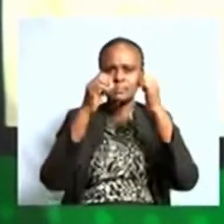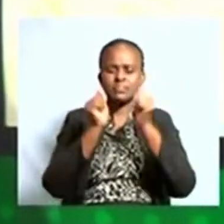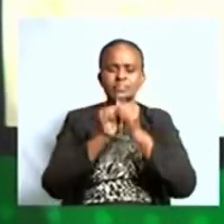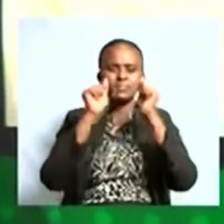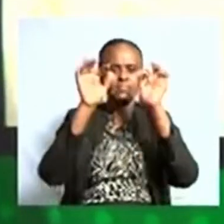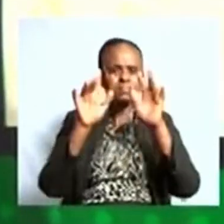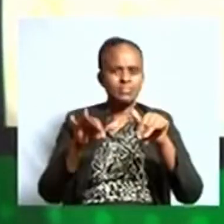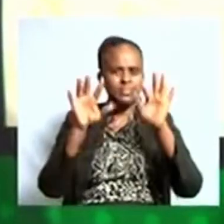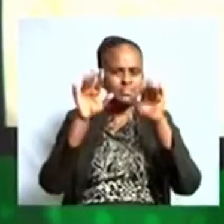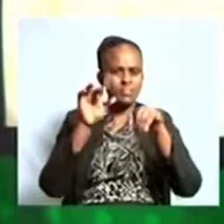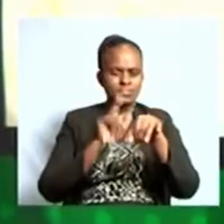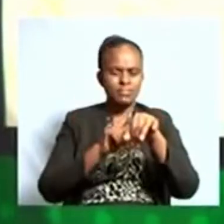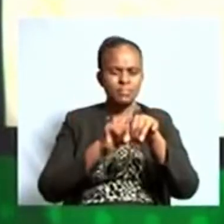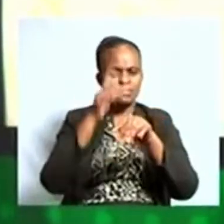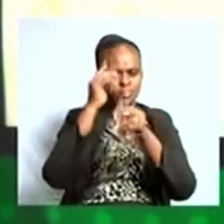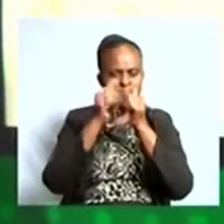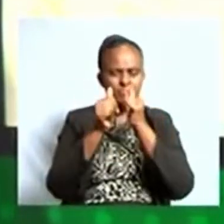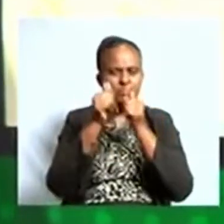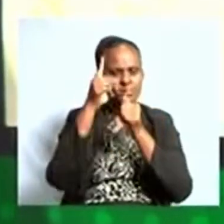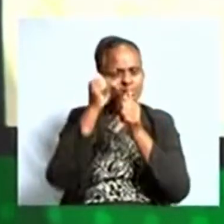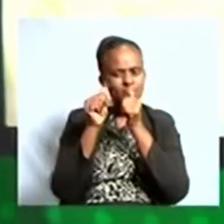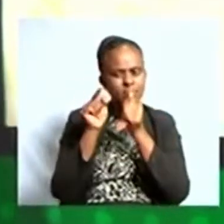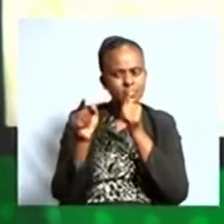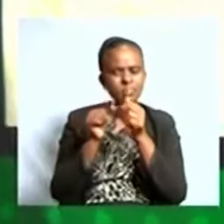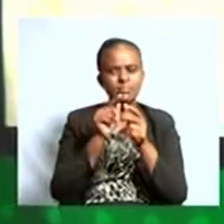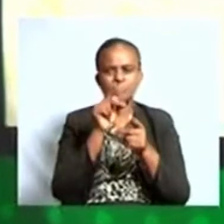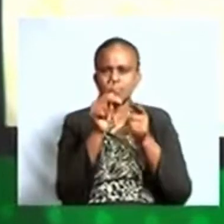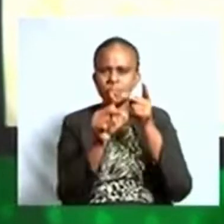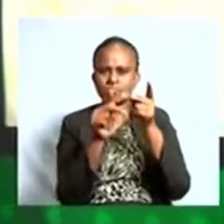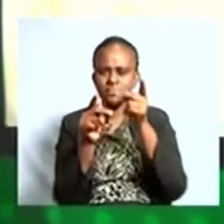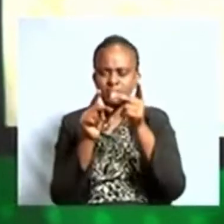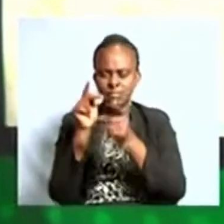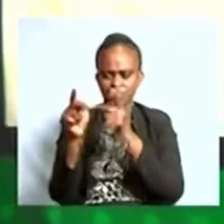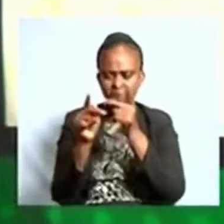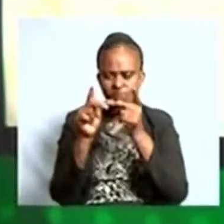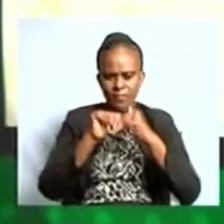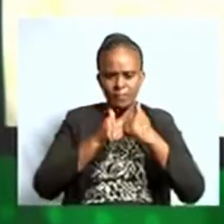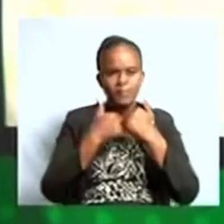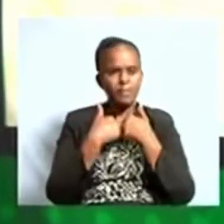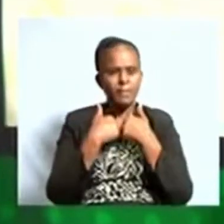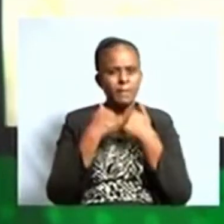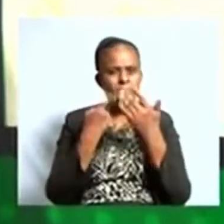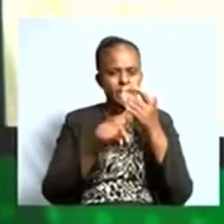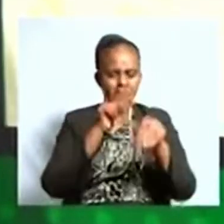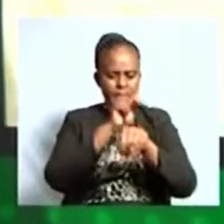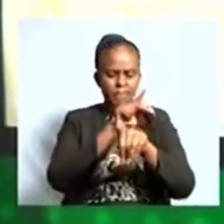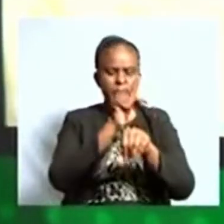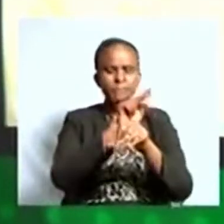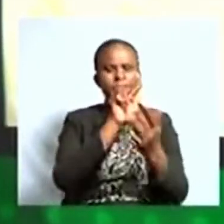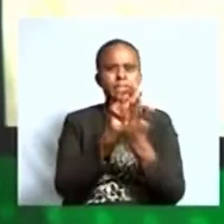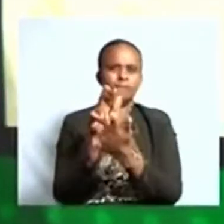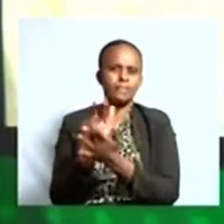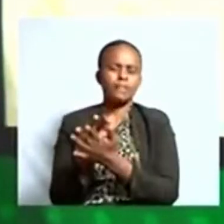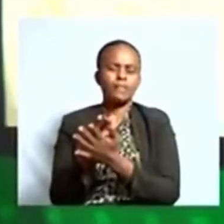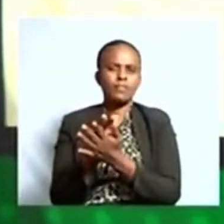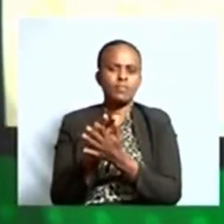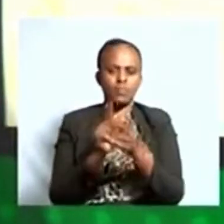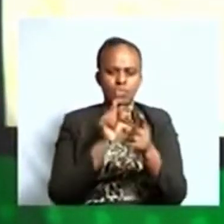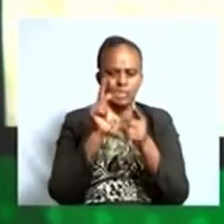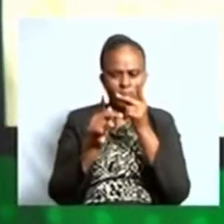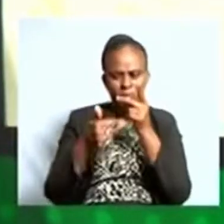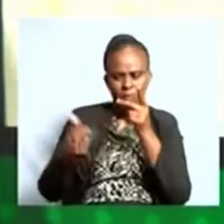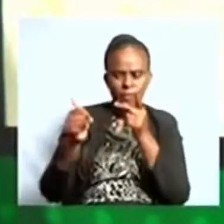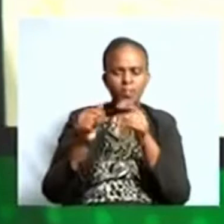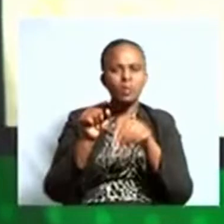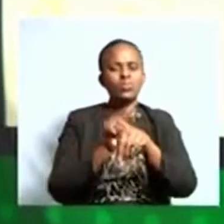season because of the processes. First of all, we had to get these projects approved. The process itself is